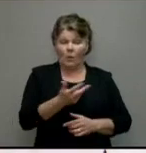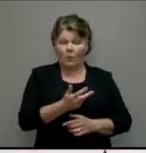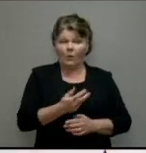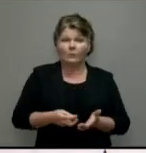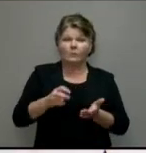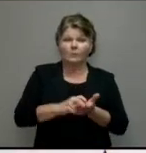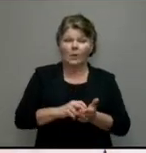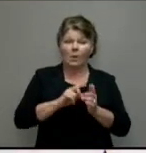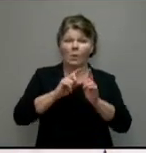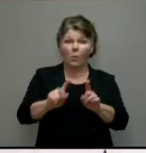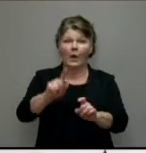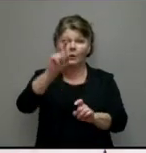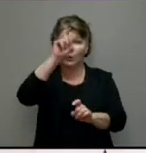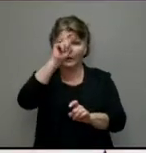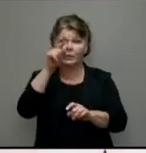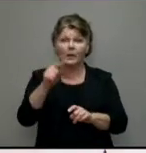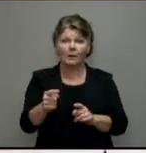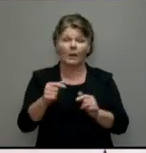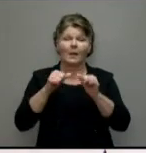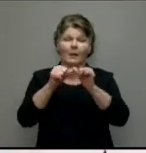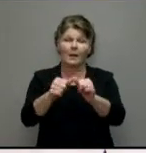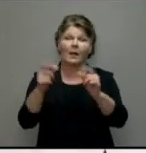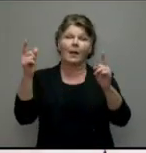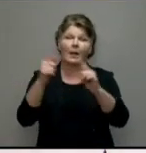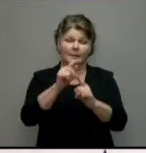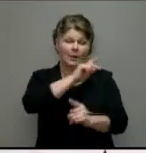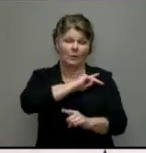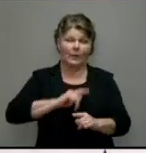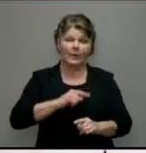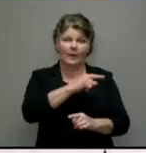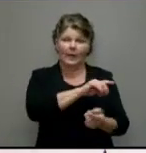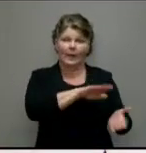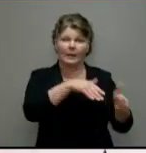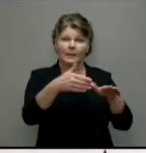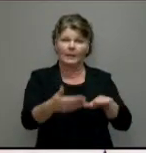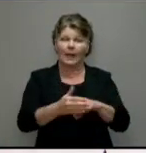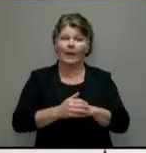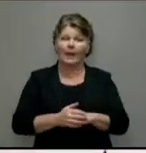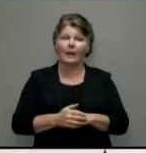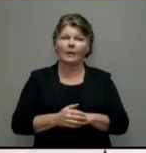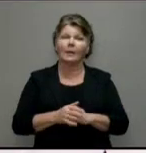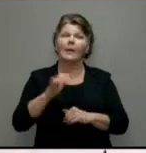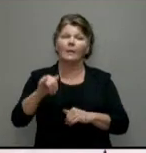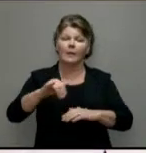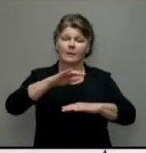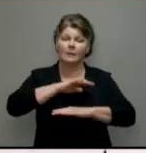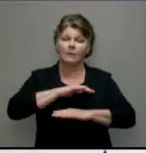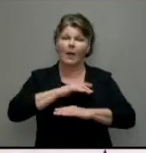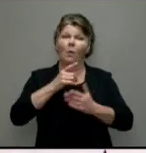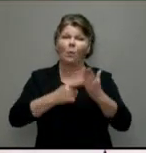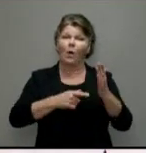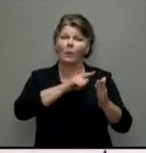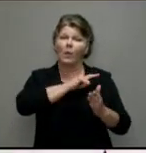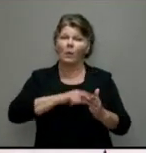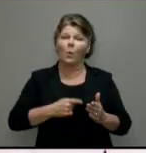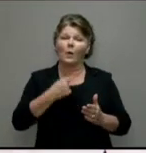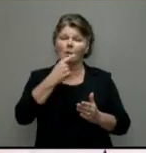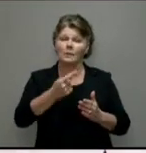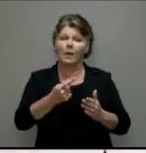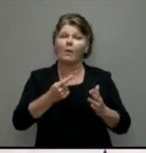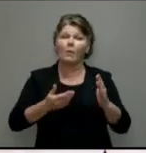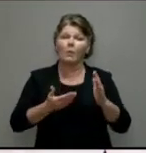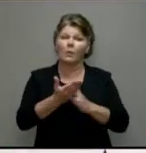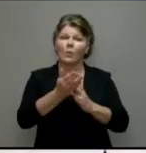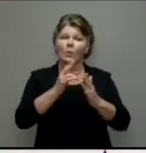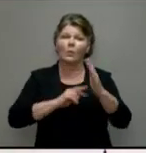Egypt and remained there until the death of Herod. This was to fulfill what the Lord has spoken by the prophet, 'Out of Egypt